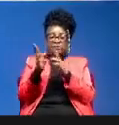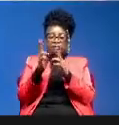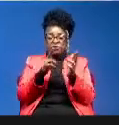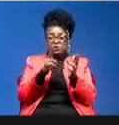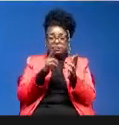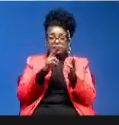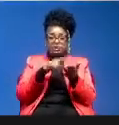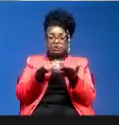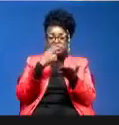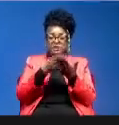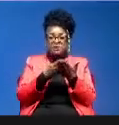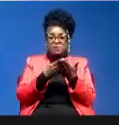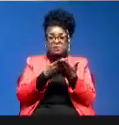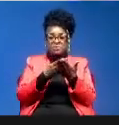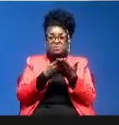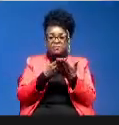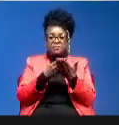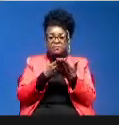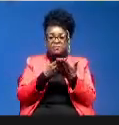resources.